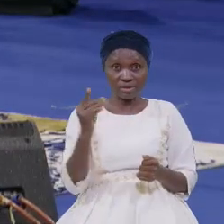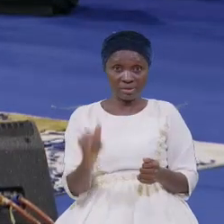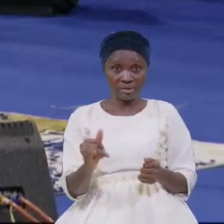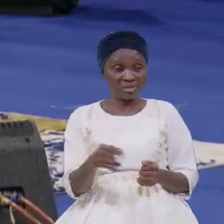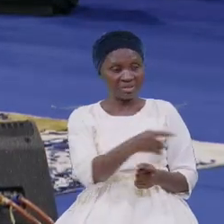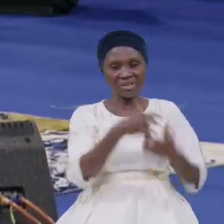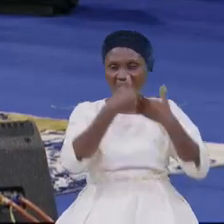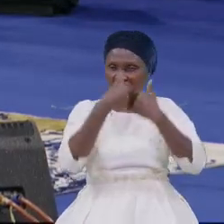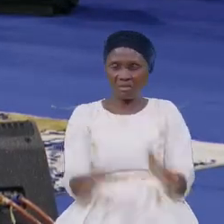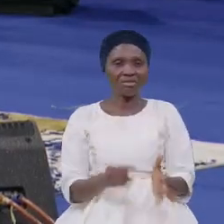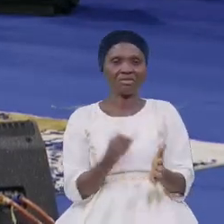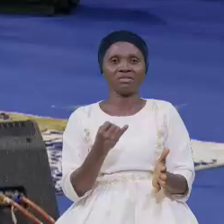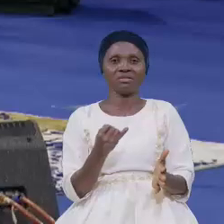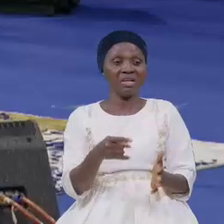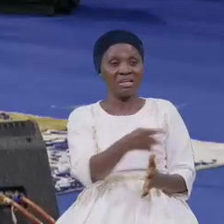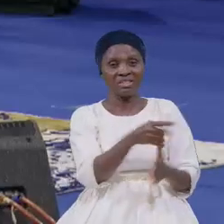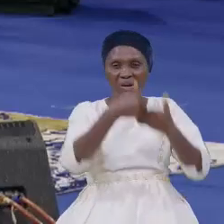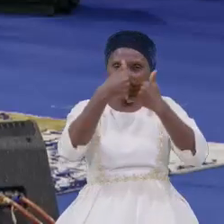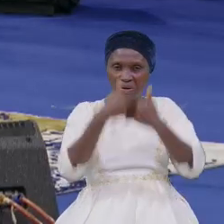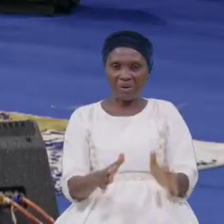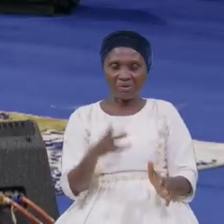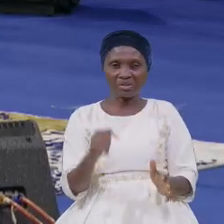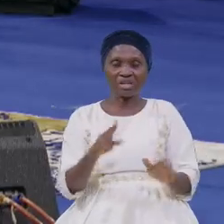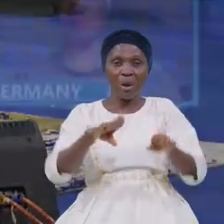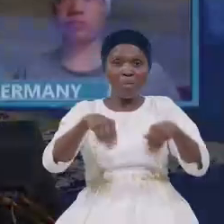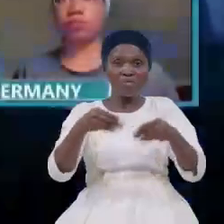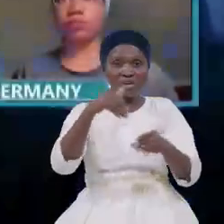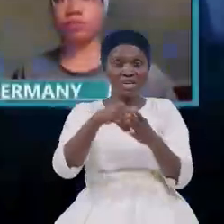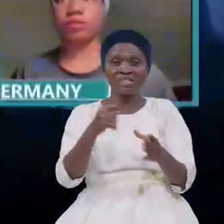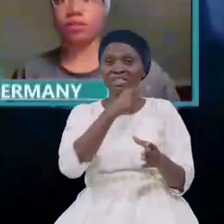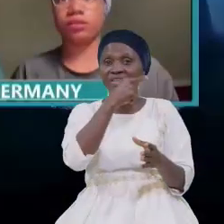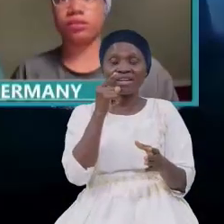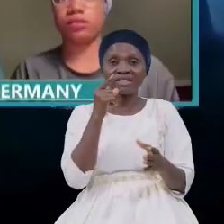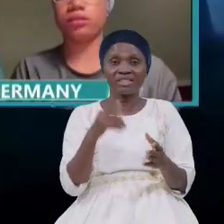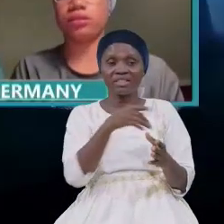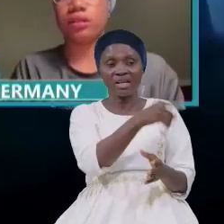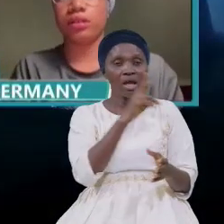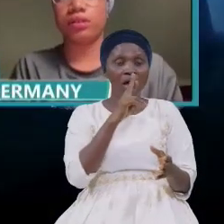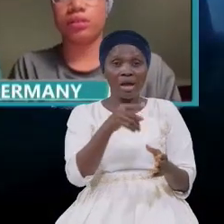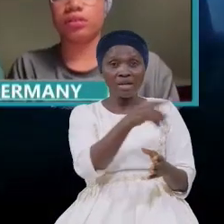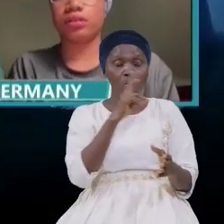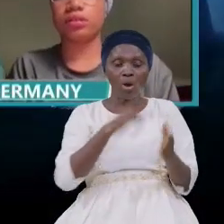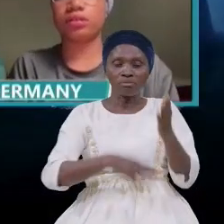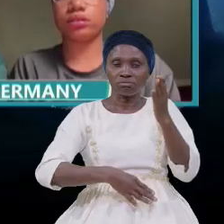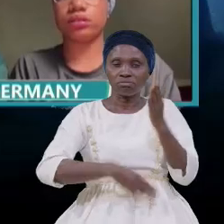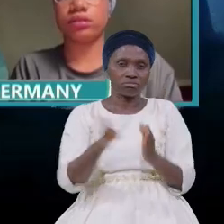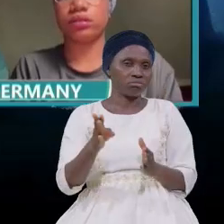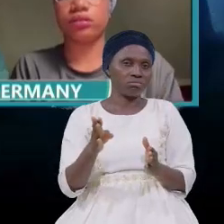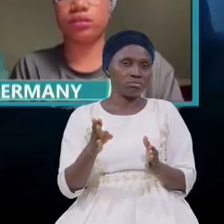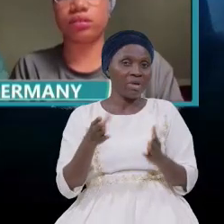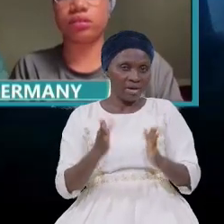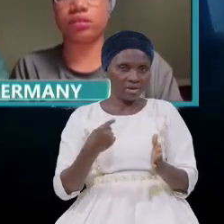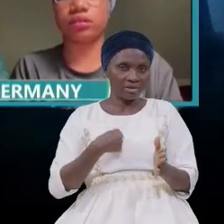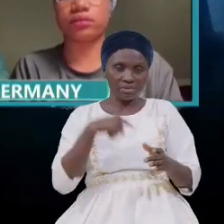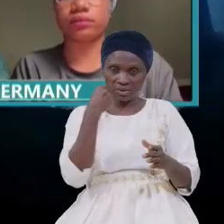provision in the garden, they were driven out. But let me tell you this, the thief cometh.